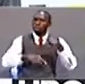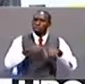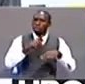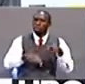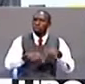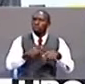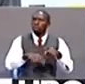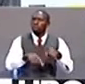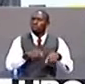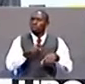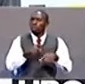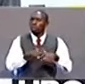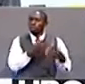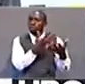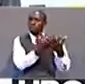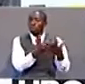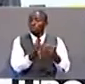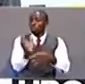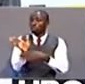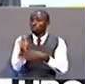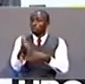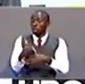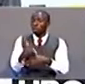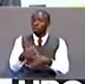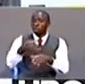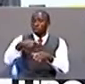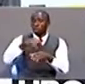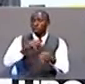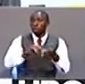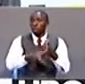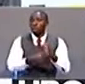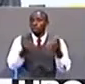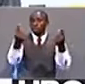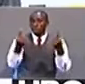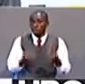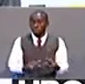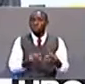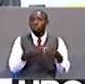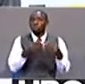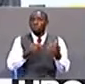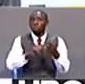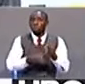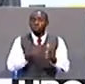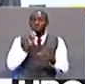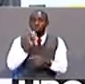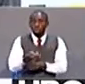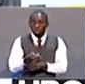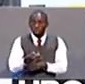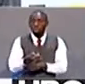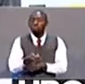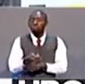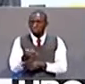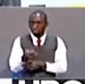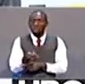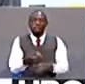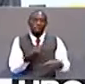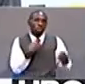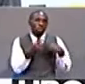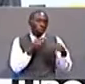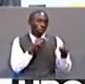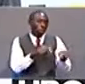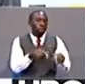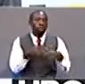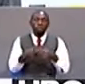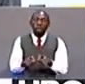notice that the Minister of Internal Affairs is coming to speak that issue tomorrow. So we shall take it up at that stage. But in the meantime, I want